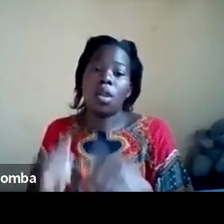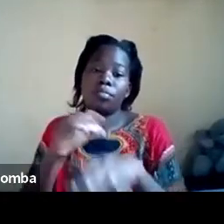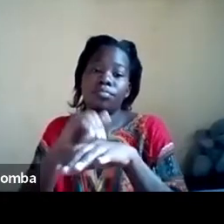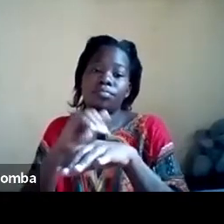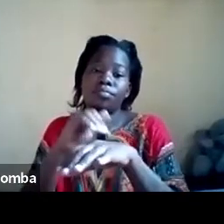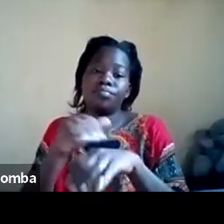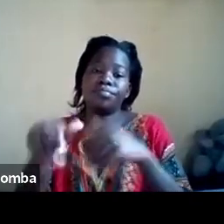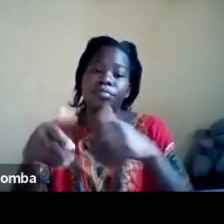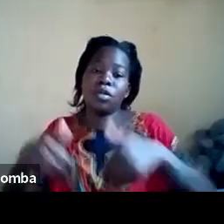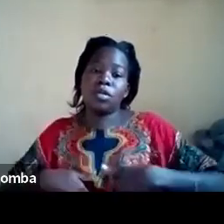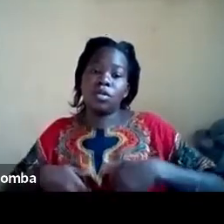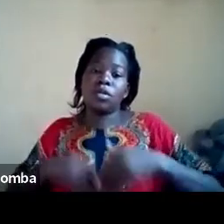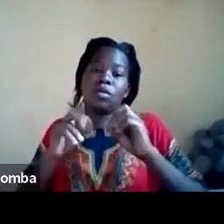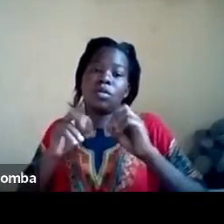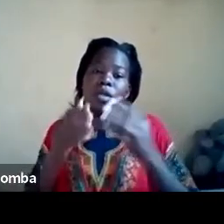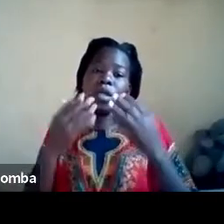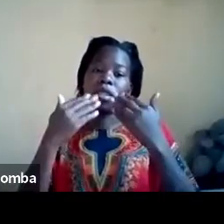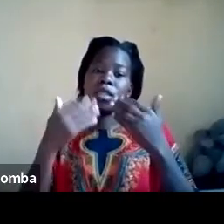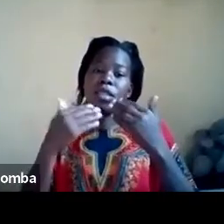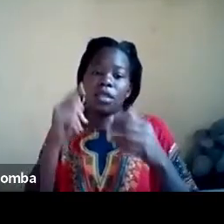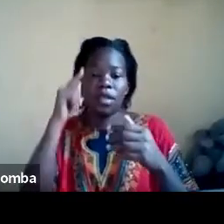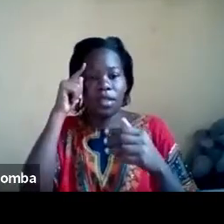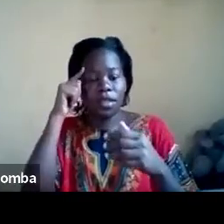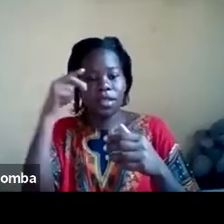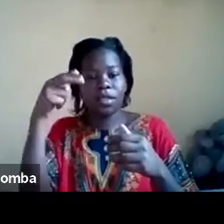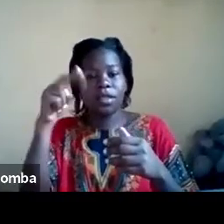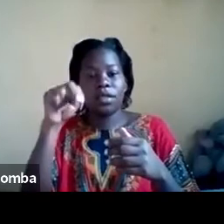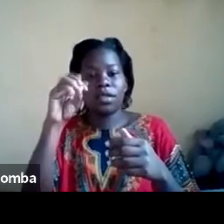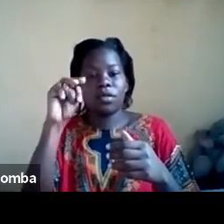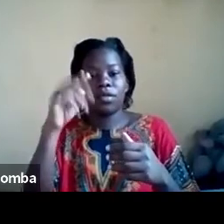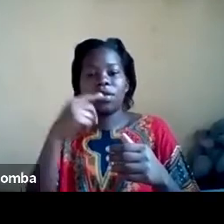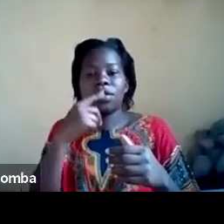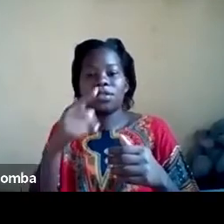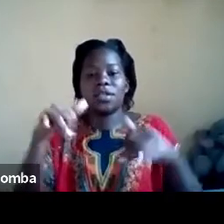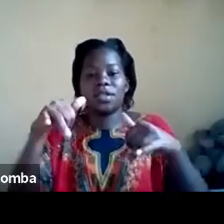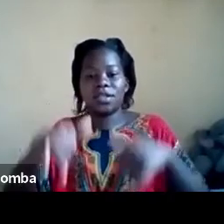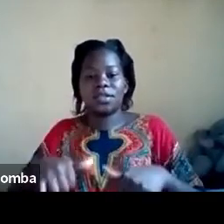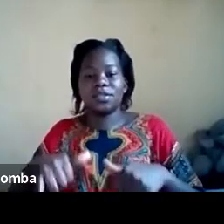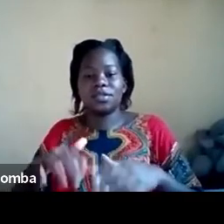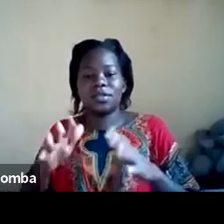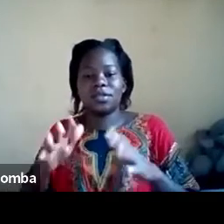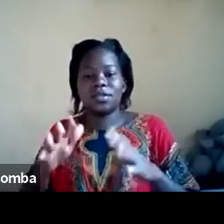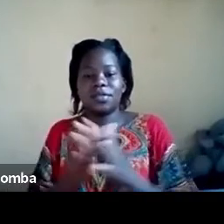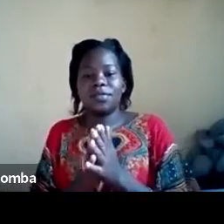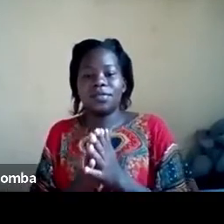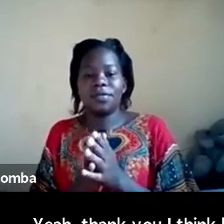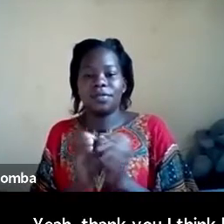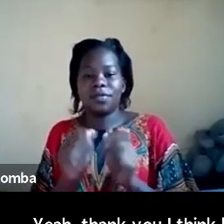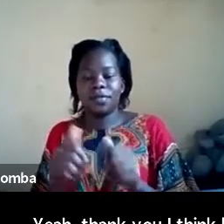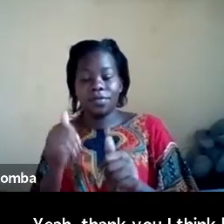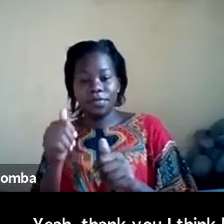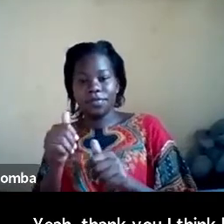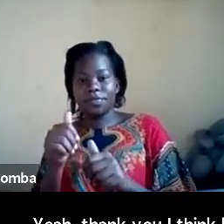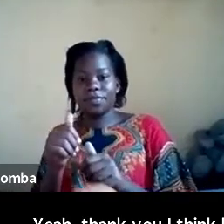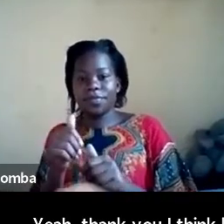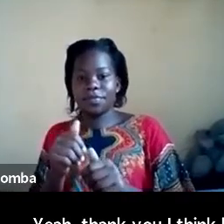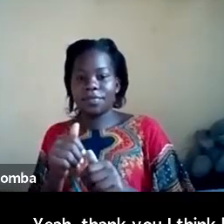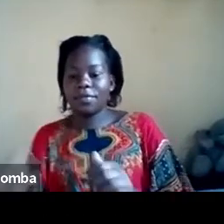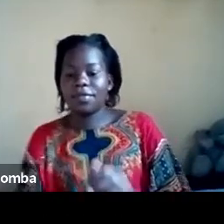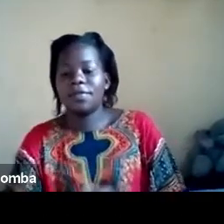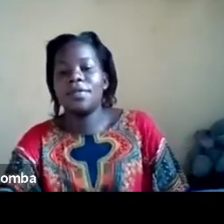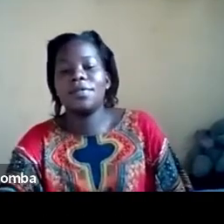you. I think Naomi was trying to say she's going to stay behind. If I fantastic. Mind. Yeah, and